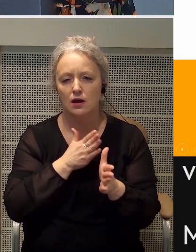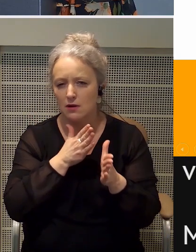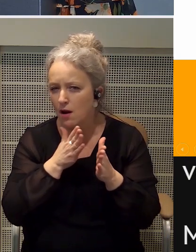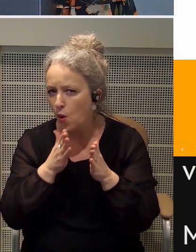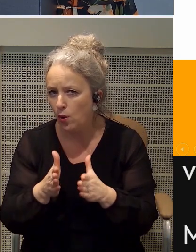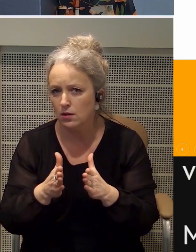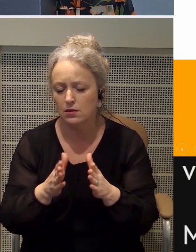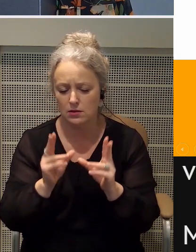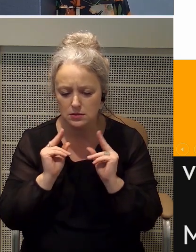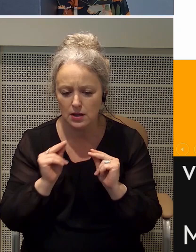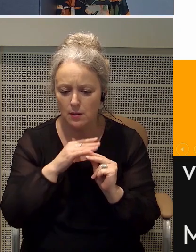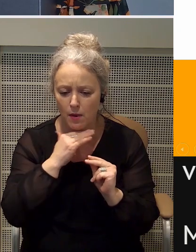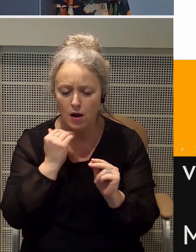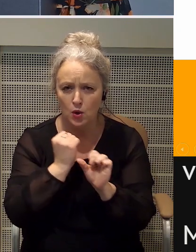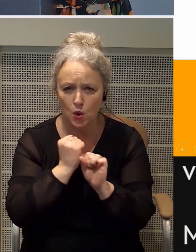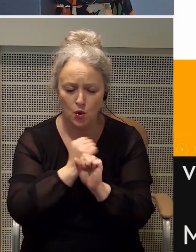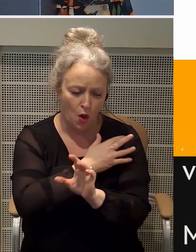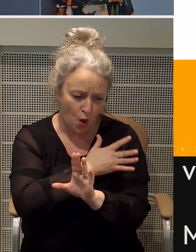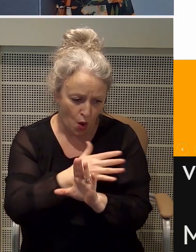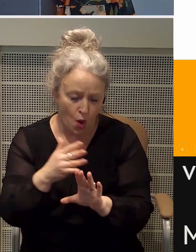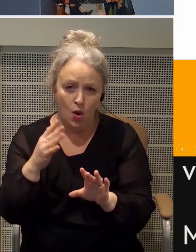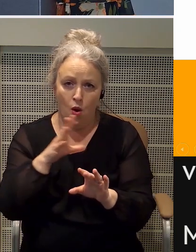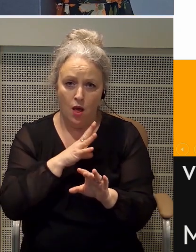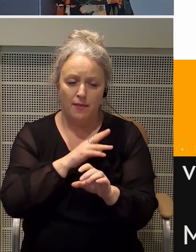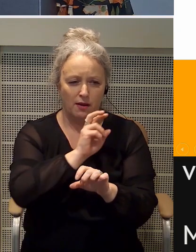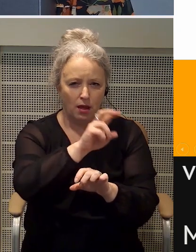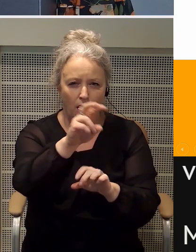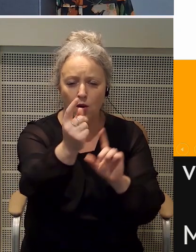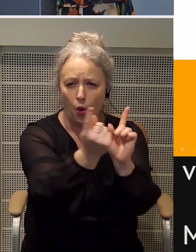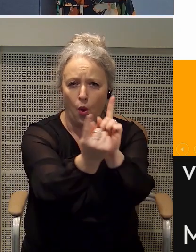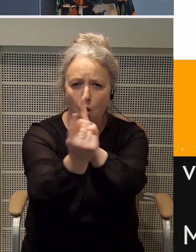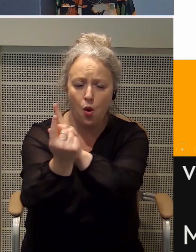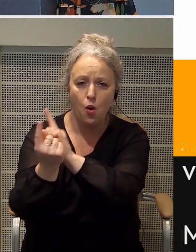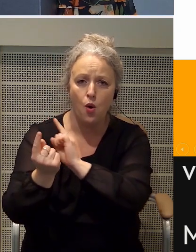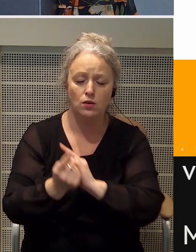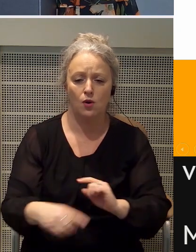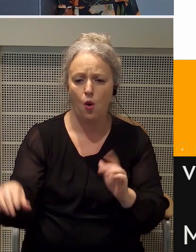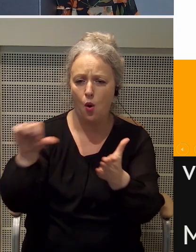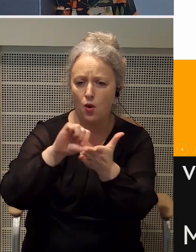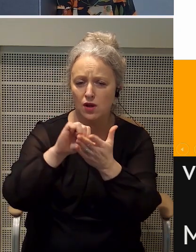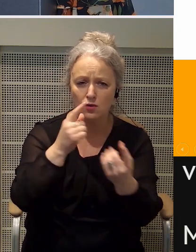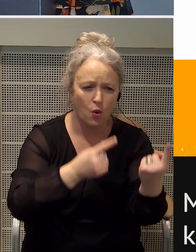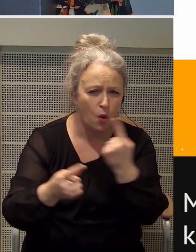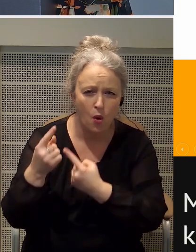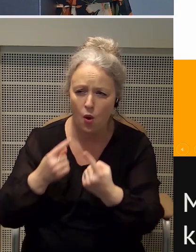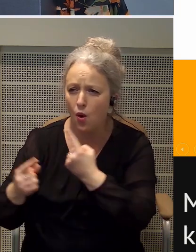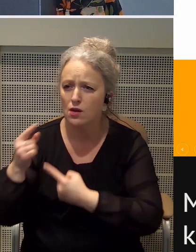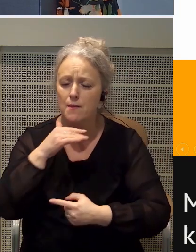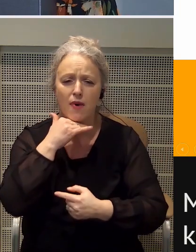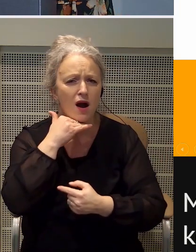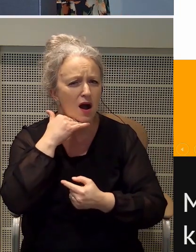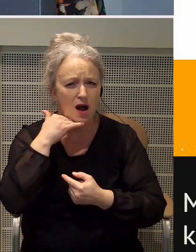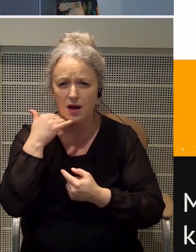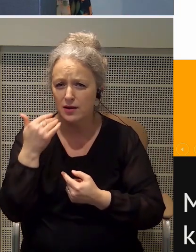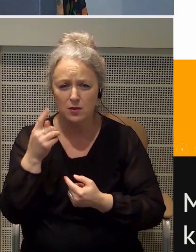table. I would like to stress that we have done a lot of work,